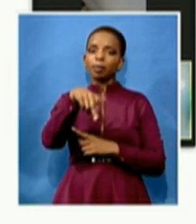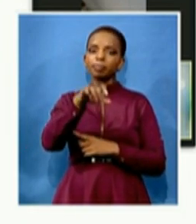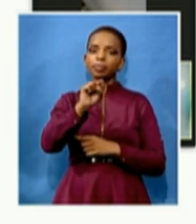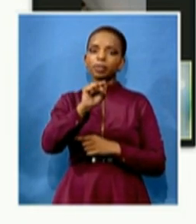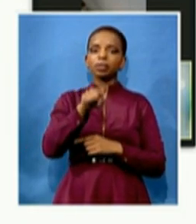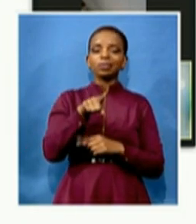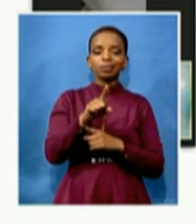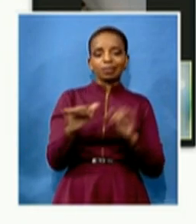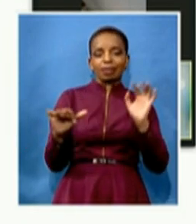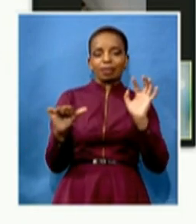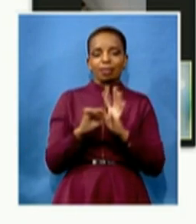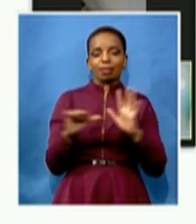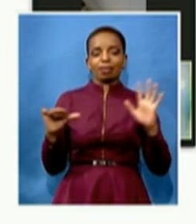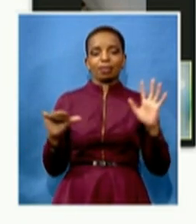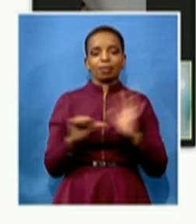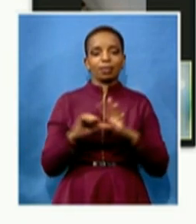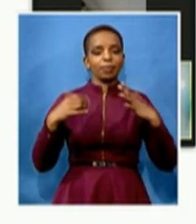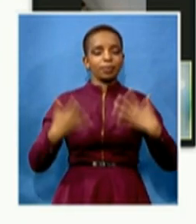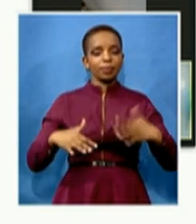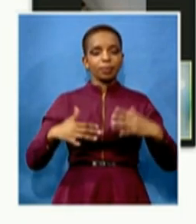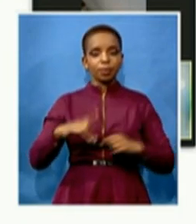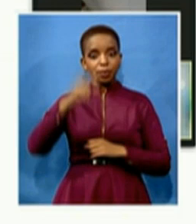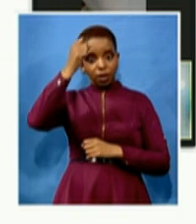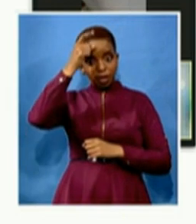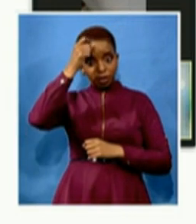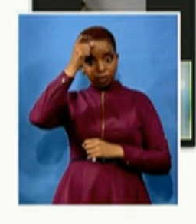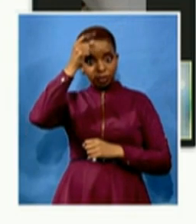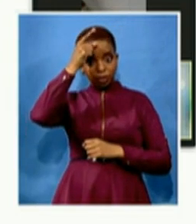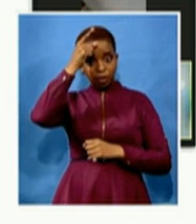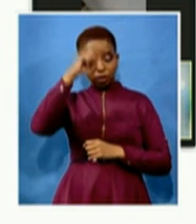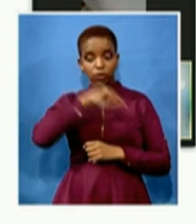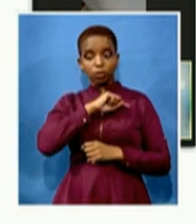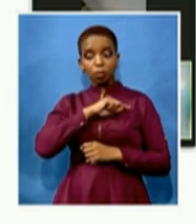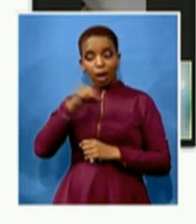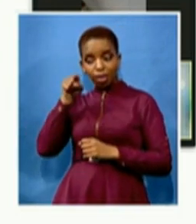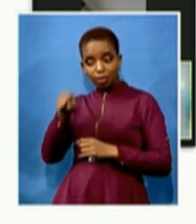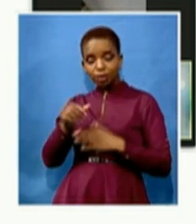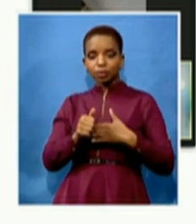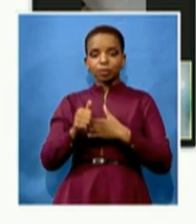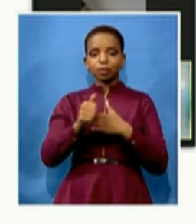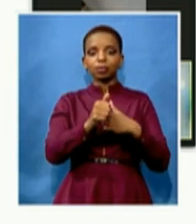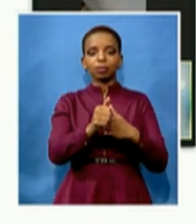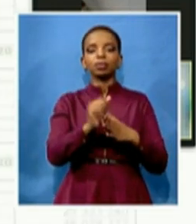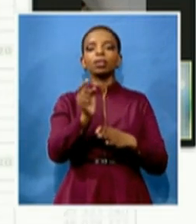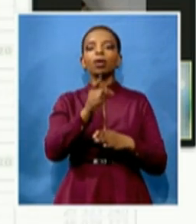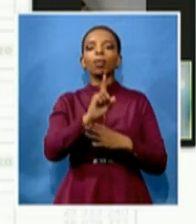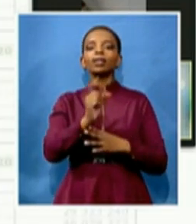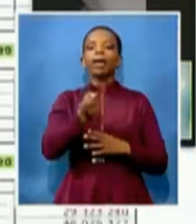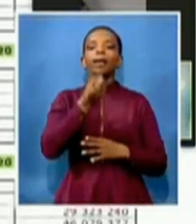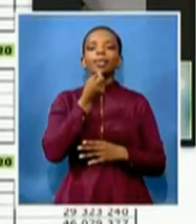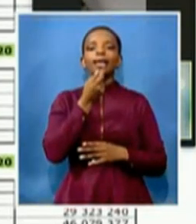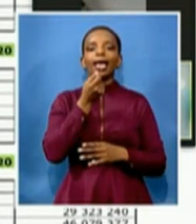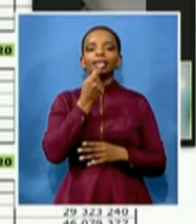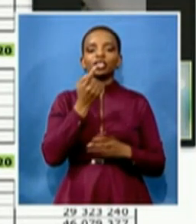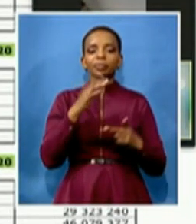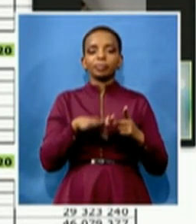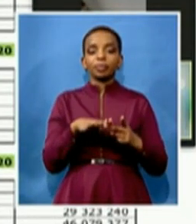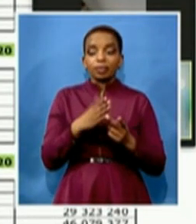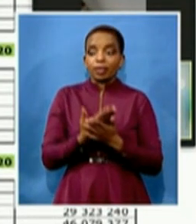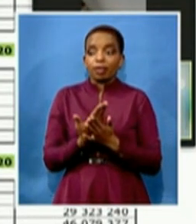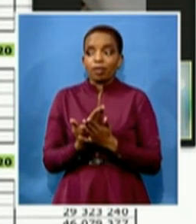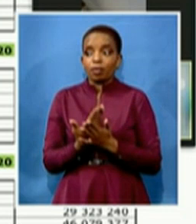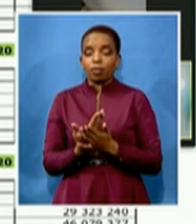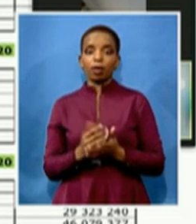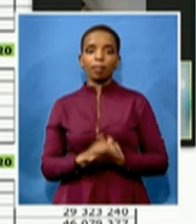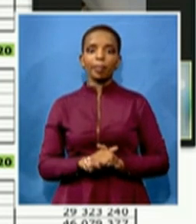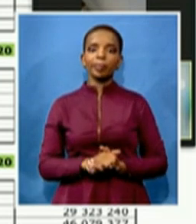drive the medication required and the availability thereof. So if we then allow for